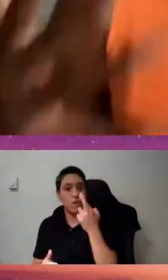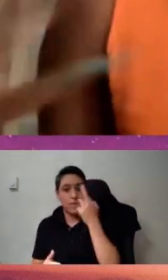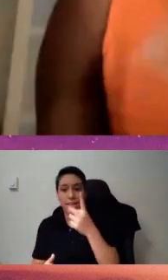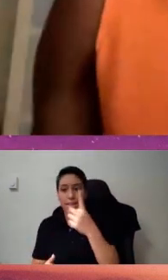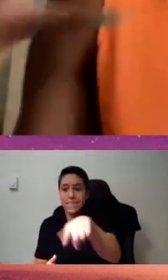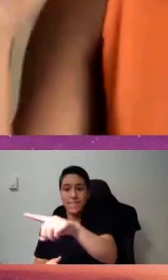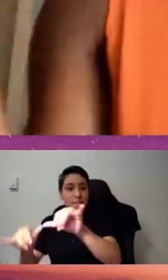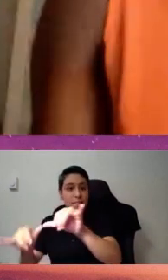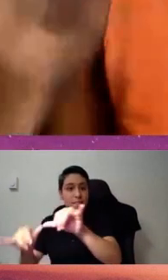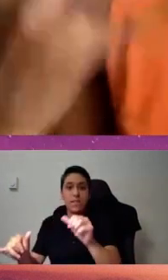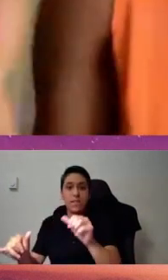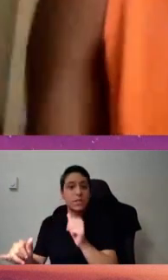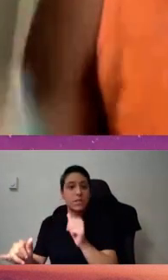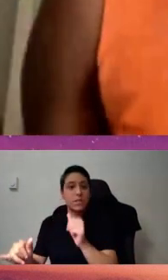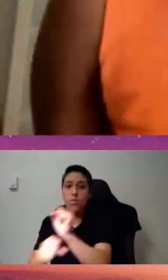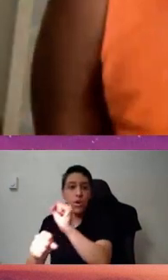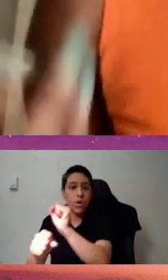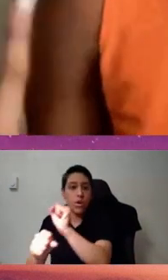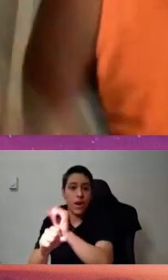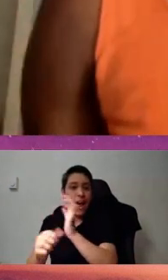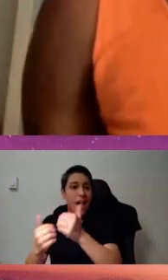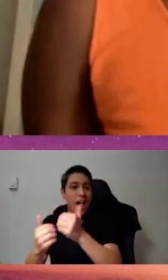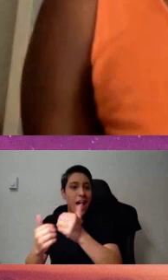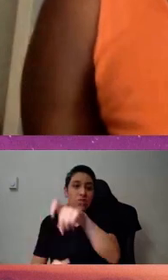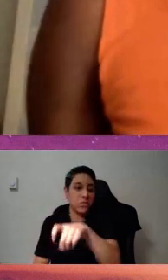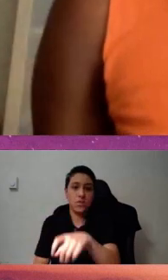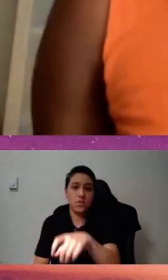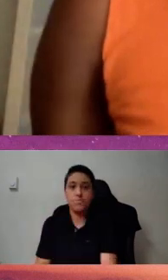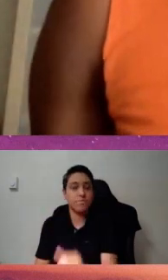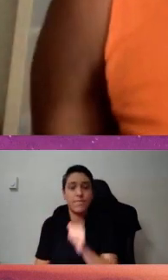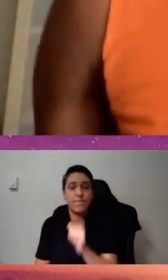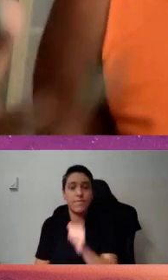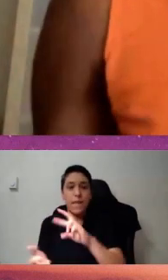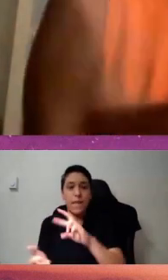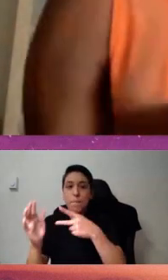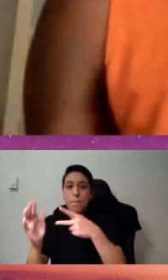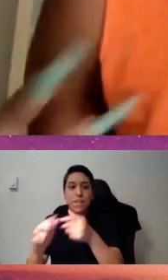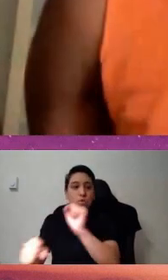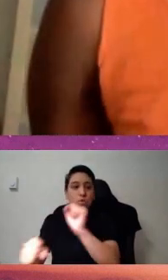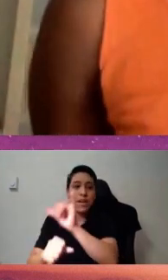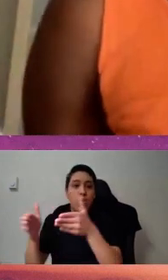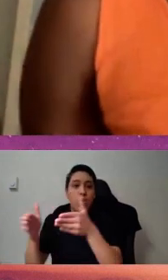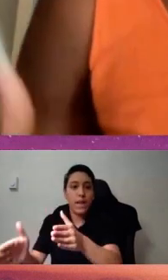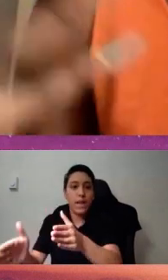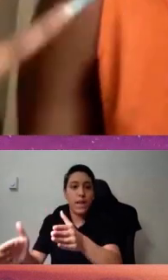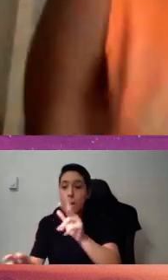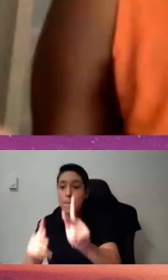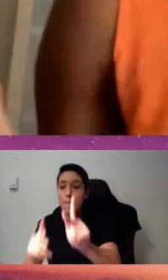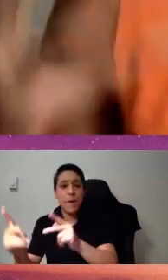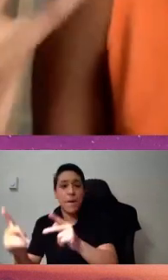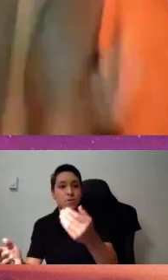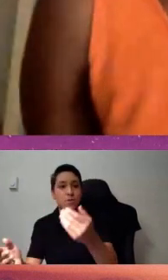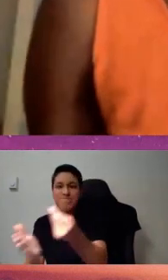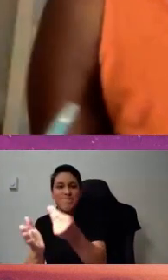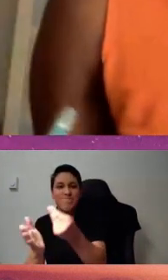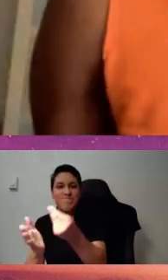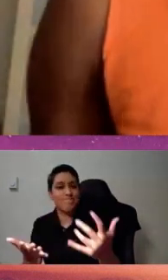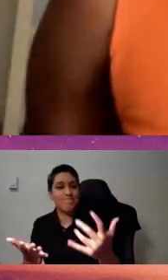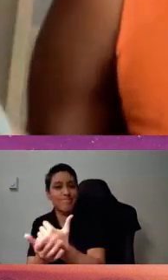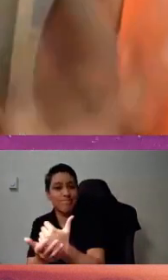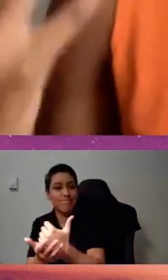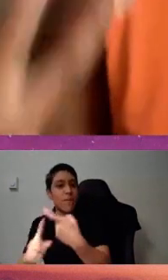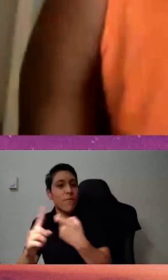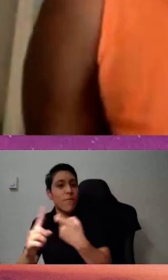the way we're supposed to imagine it to. It's not. No, people are making money off of us. People are making money off of